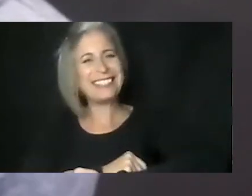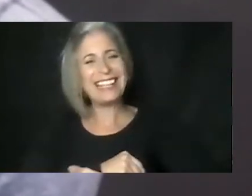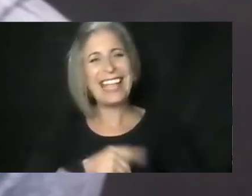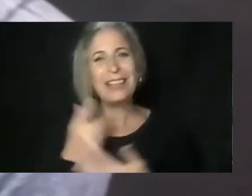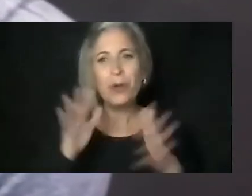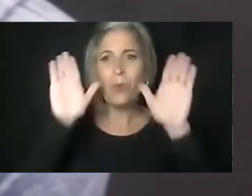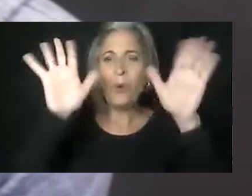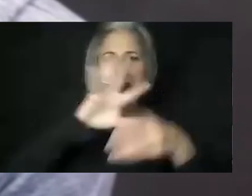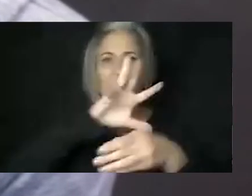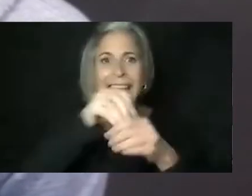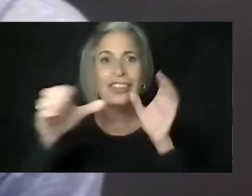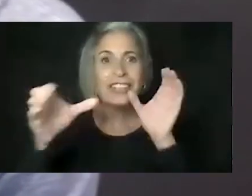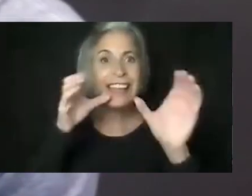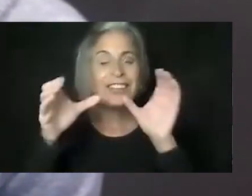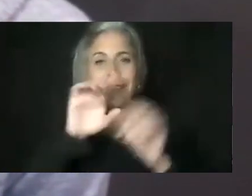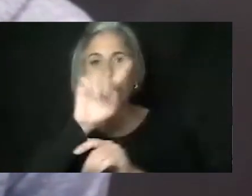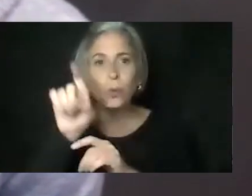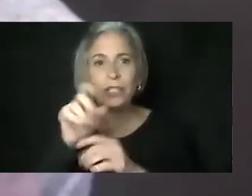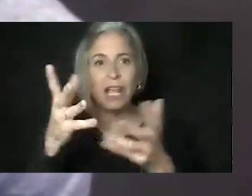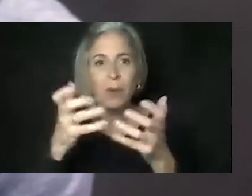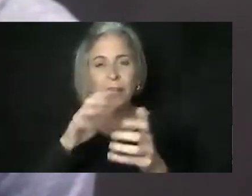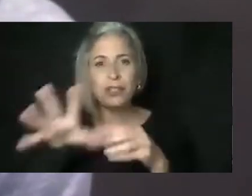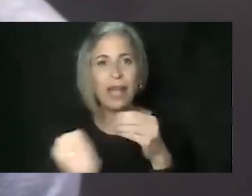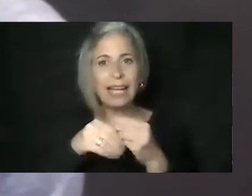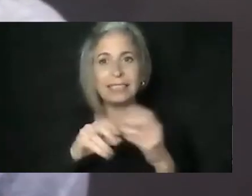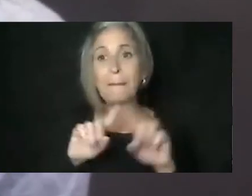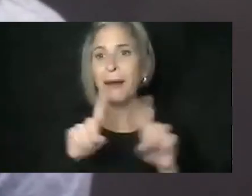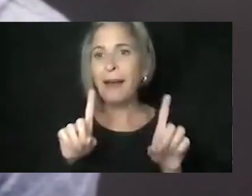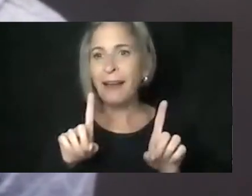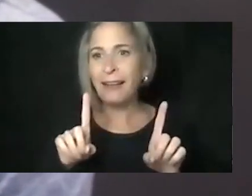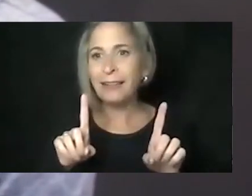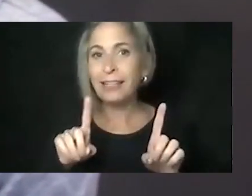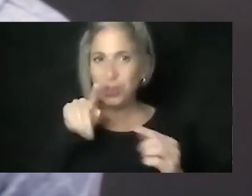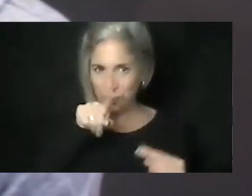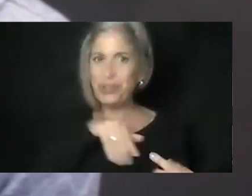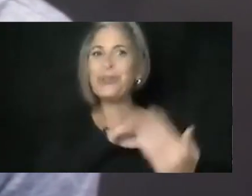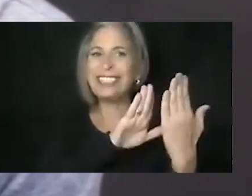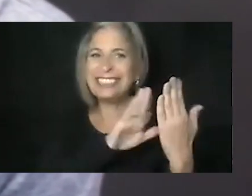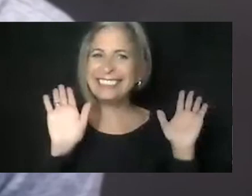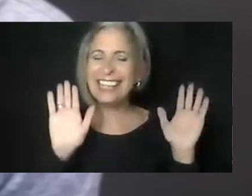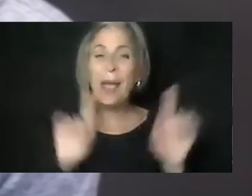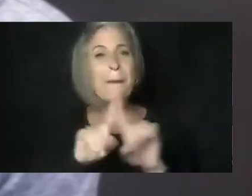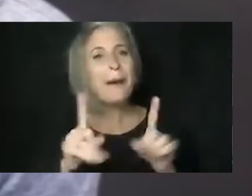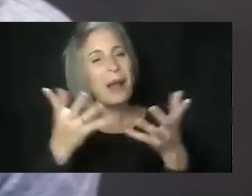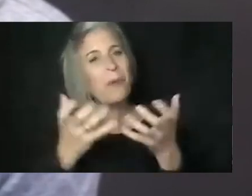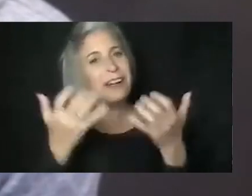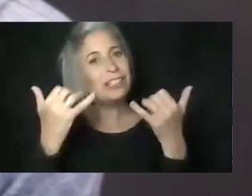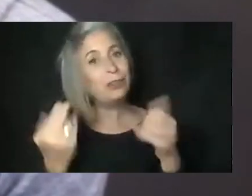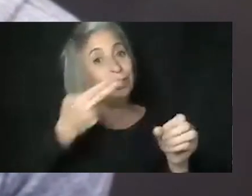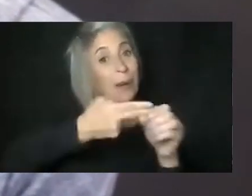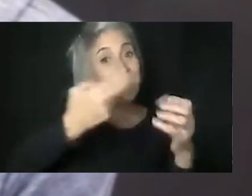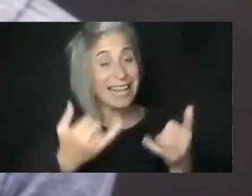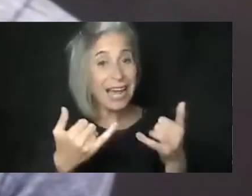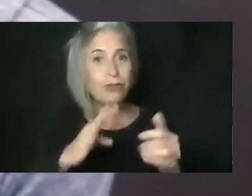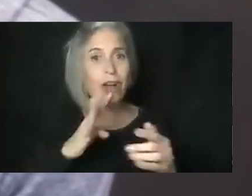engaging conversation. And I had a question that I wanted to throw in at that point, but you guys actually addressed it. But I did want to jump in now as we talk